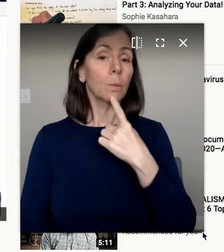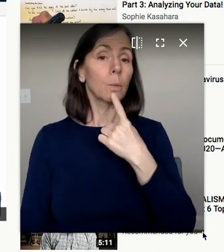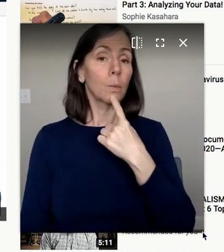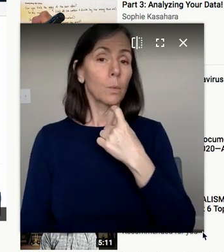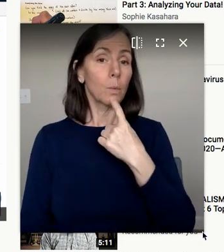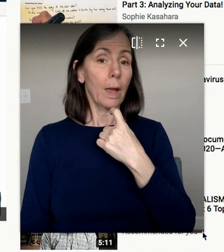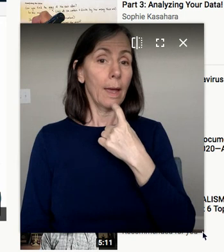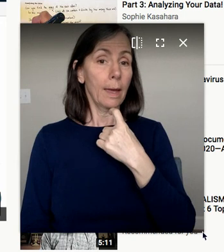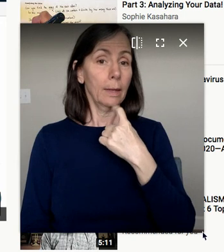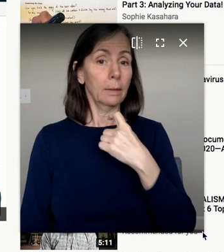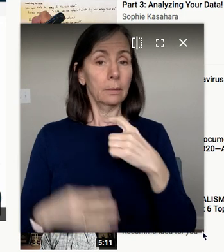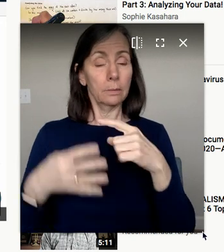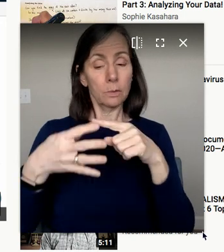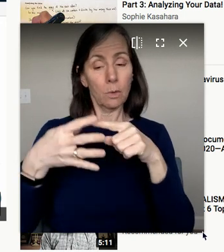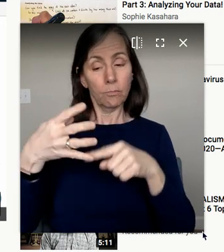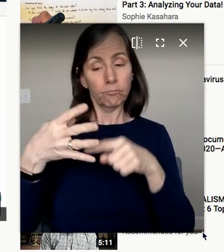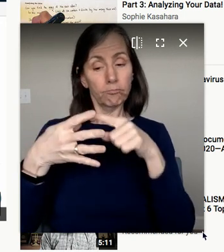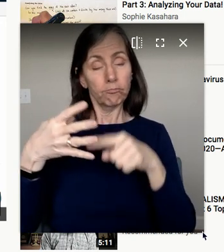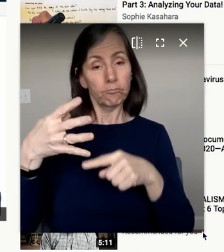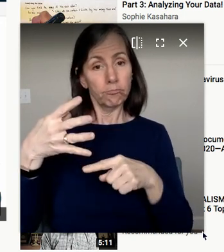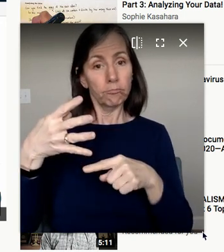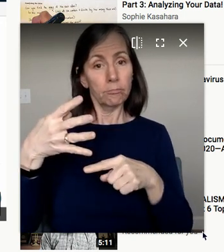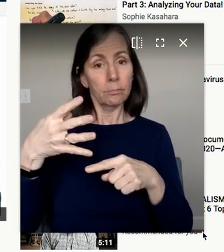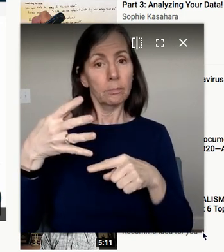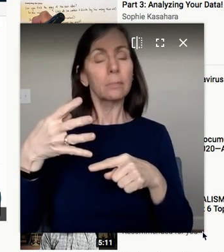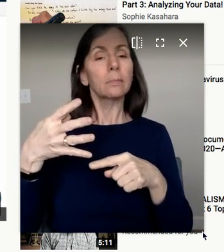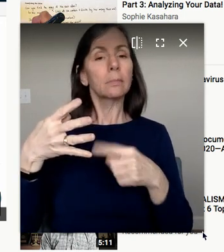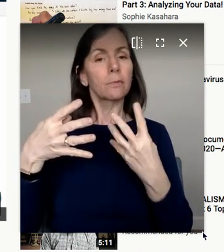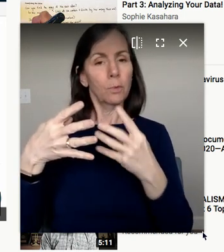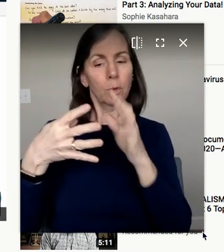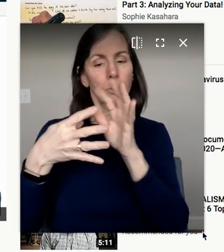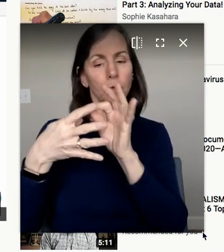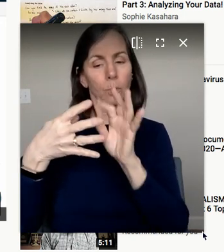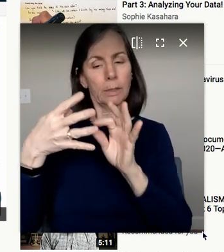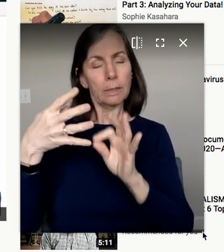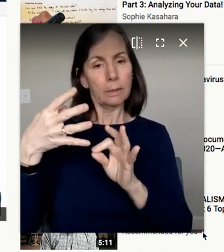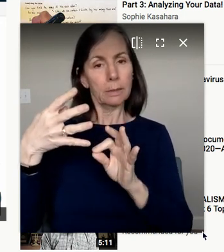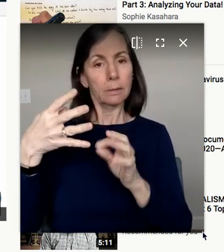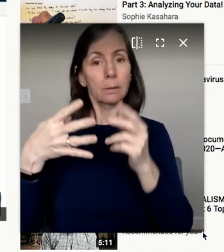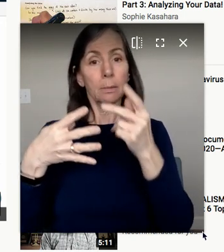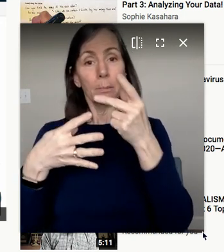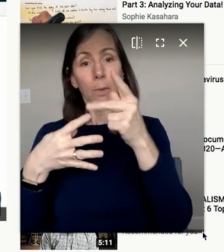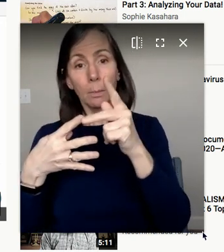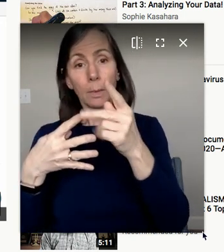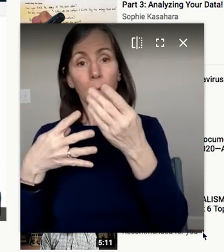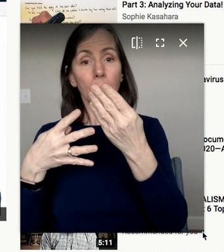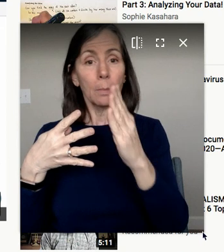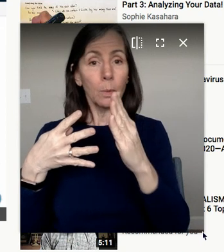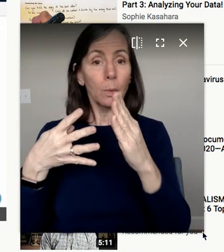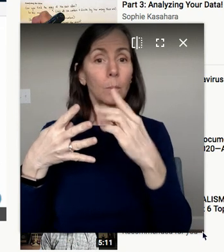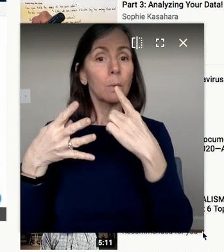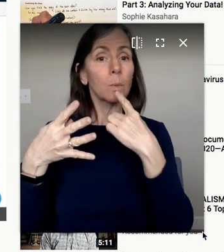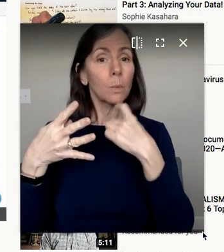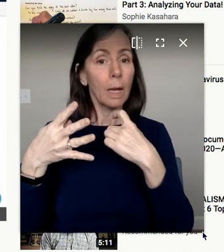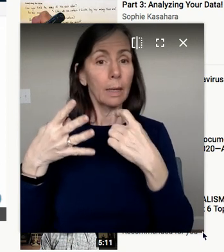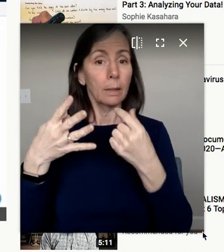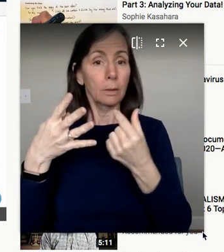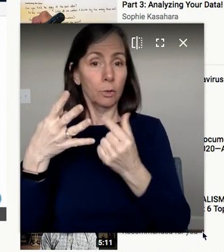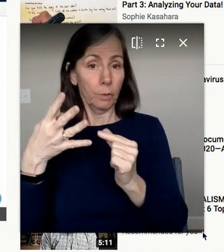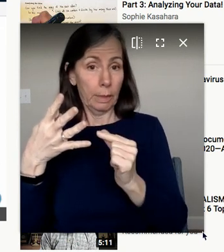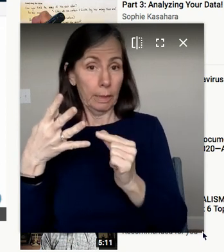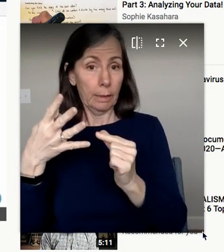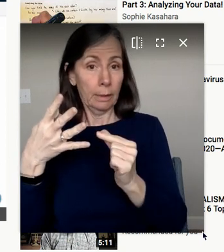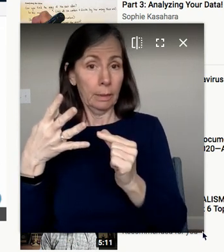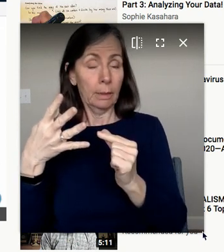So below the picture of the crayon, I have 4 options: purple, blue, red, and green. I'm going to